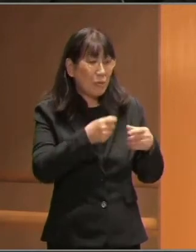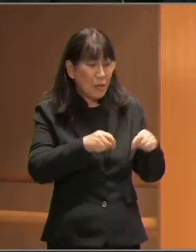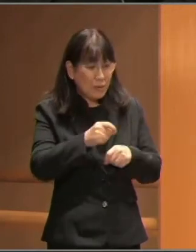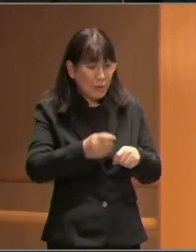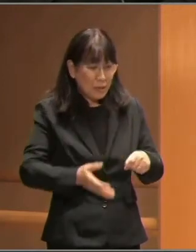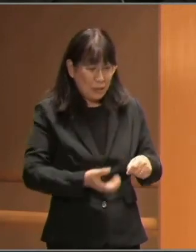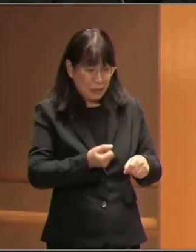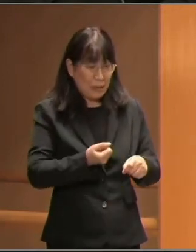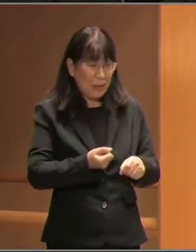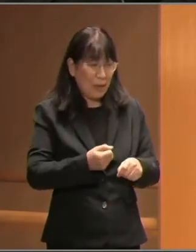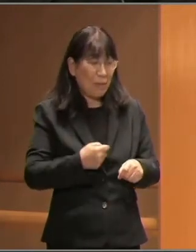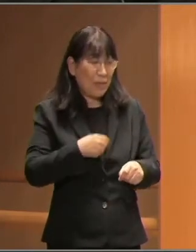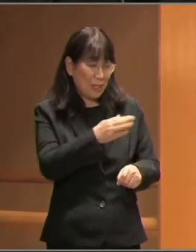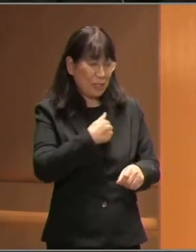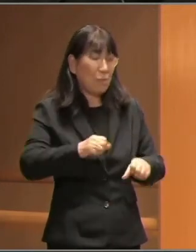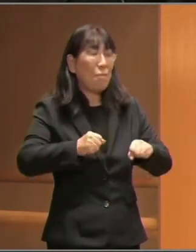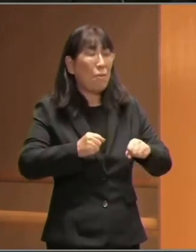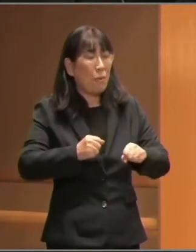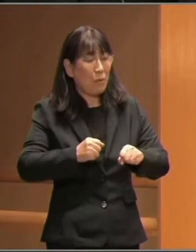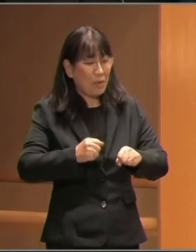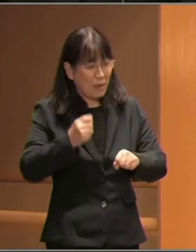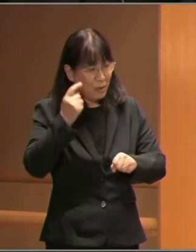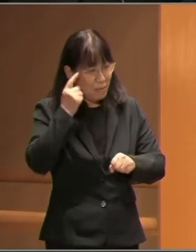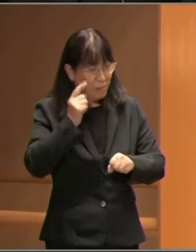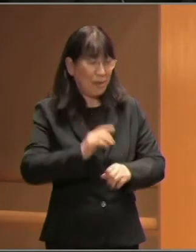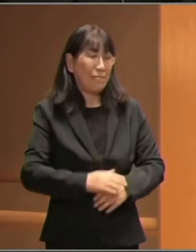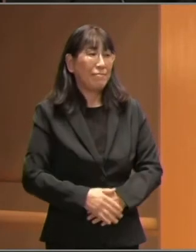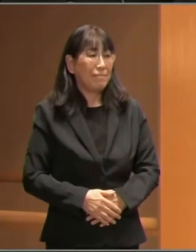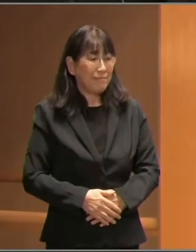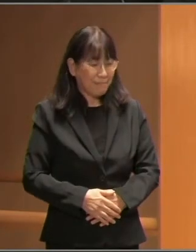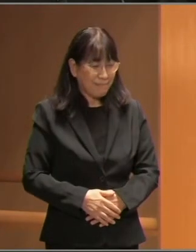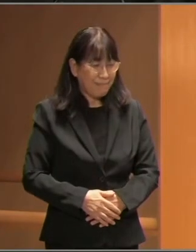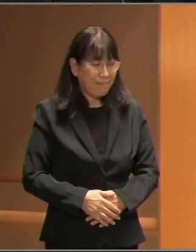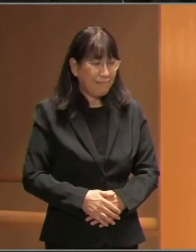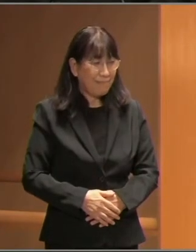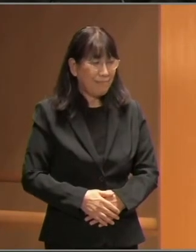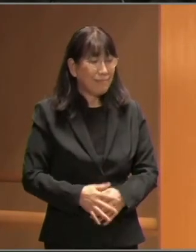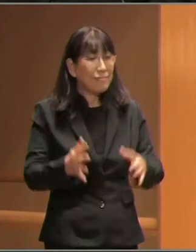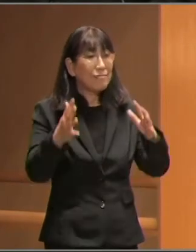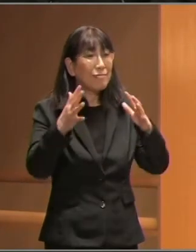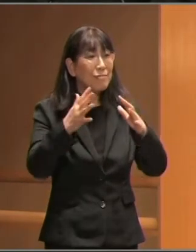I am very confident about our industry.